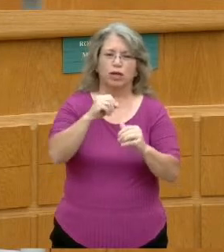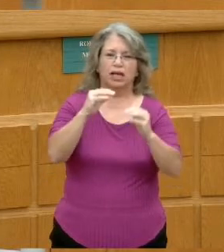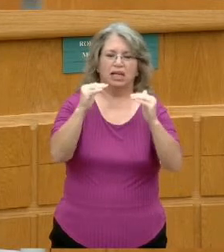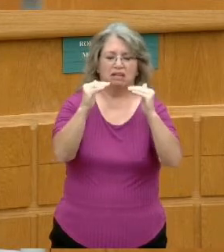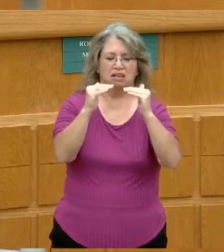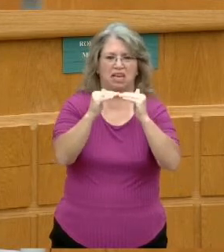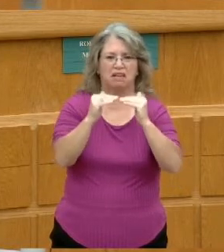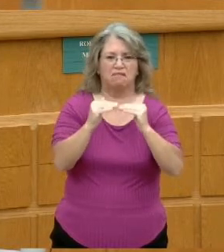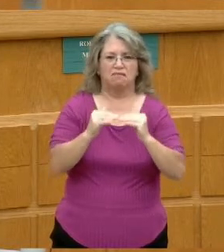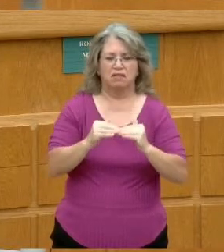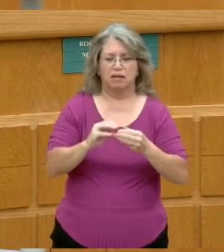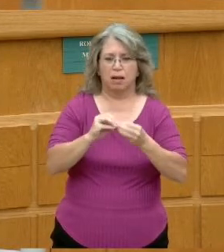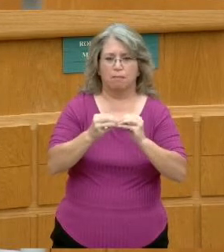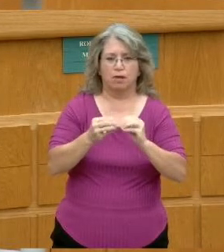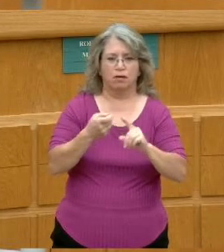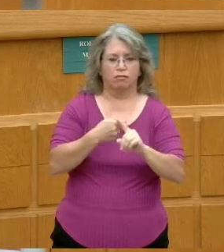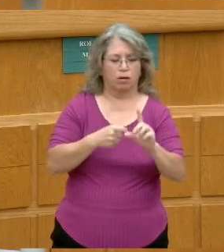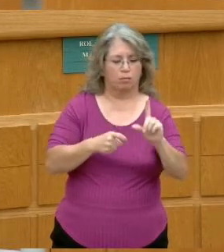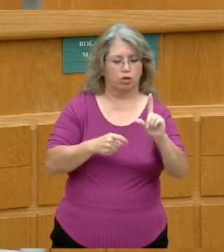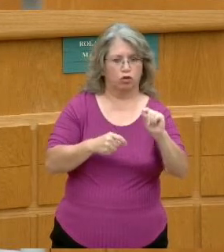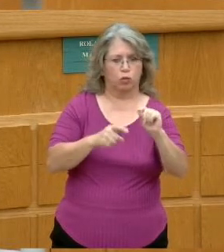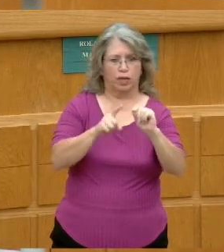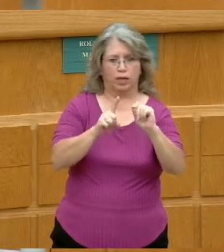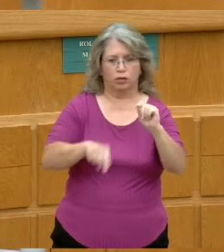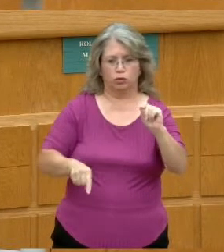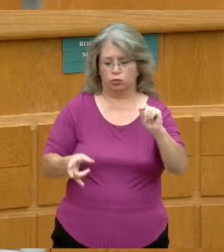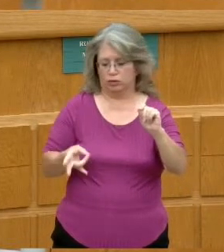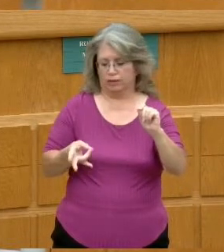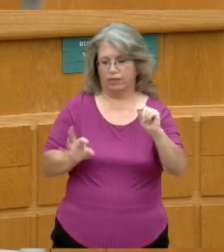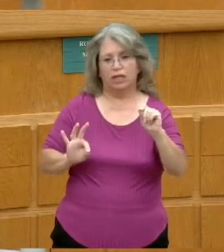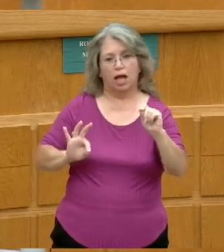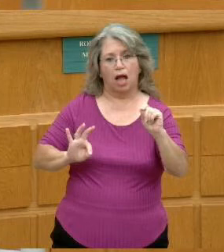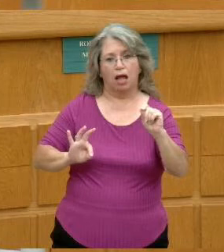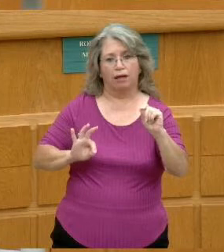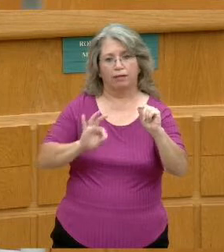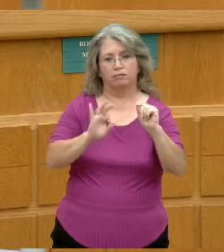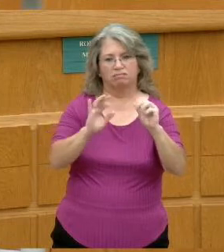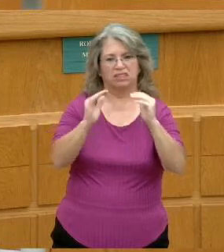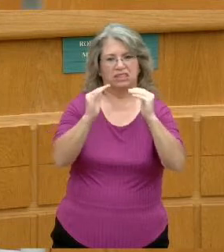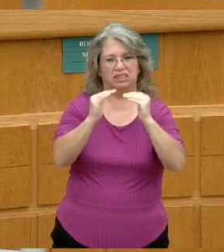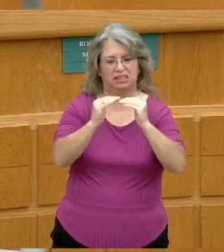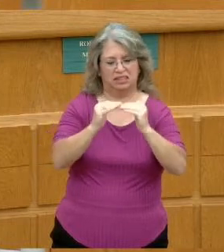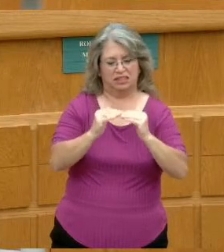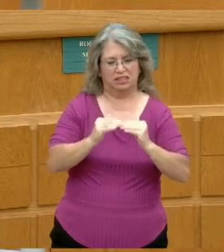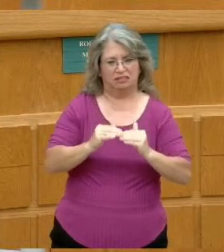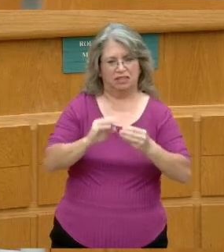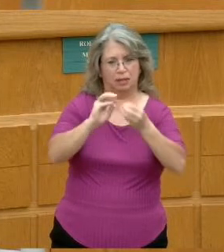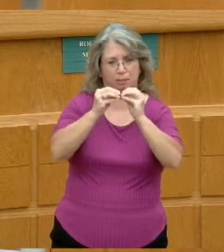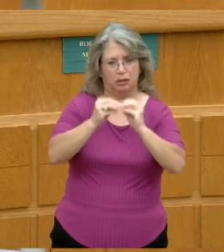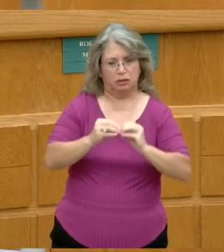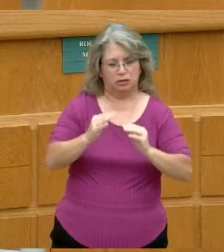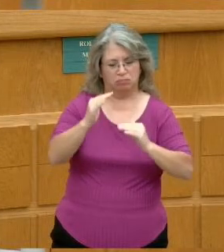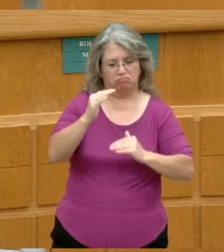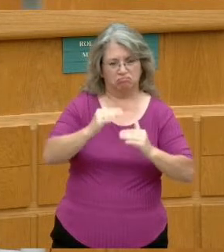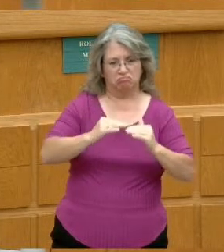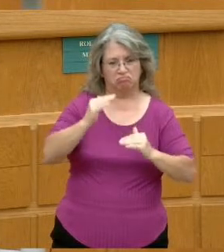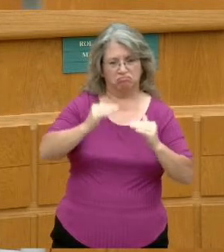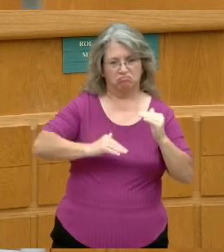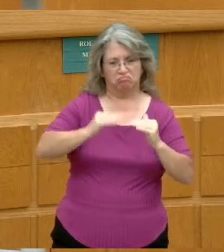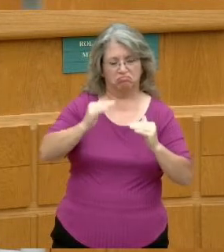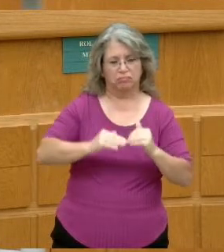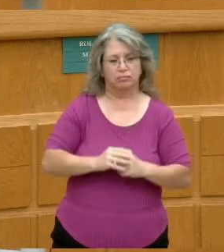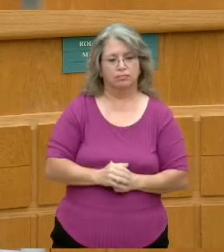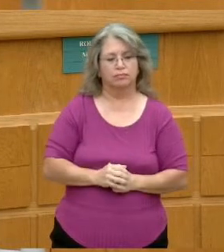cases from that 20-year-old bracket to the 79-year-old bracket. And so it's a pretty